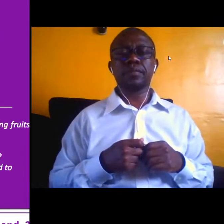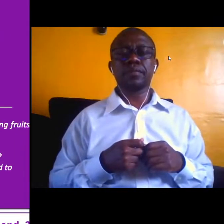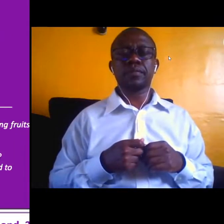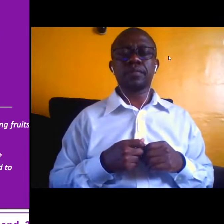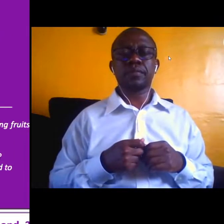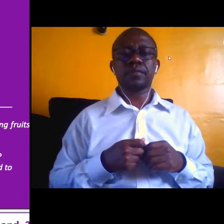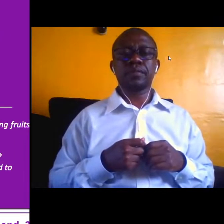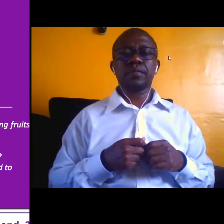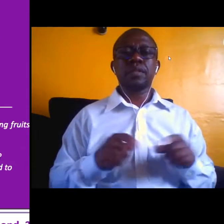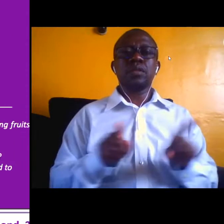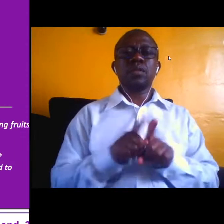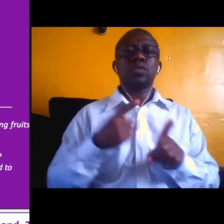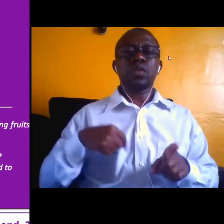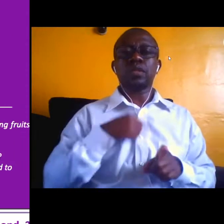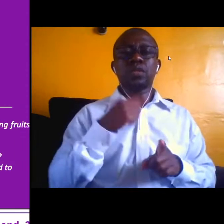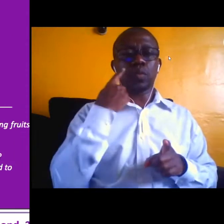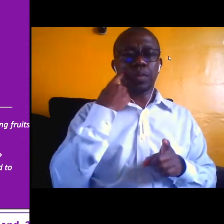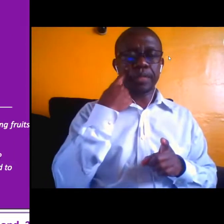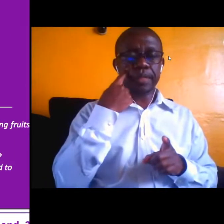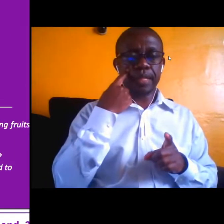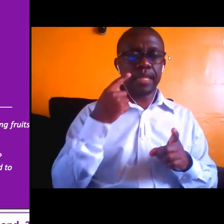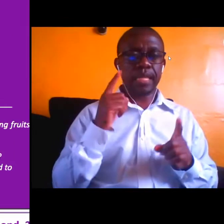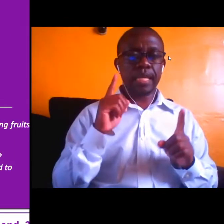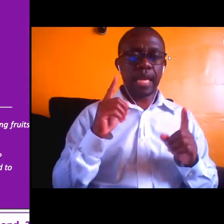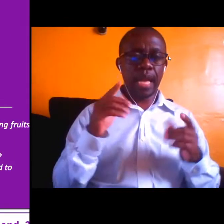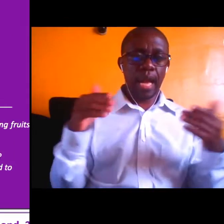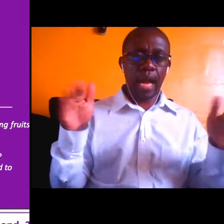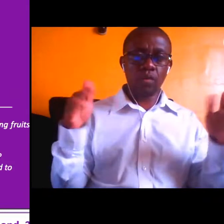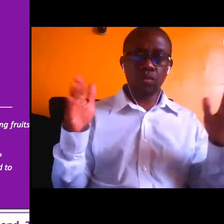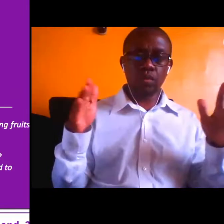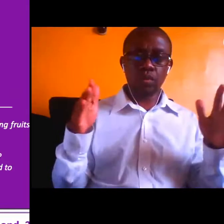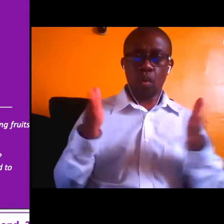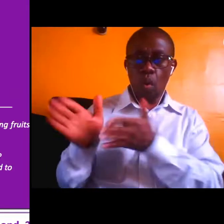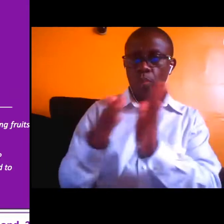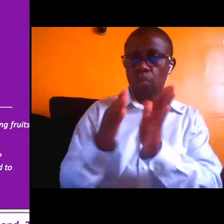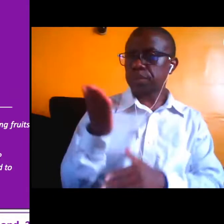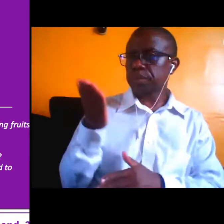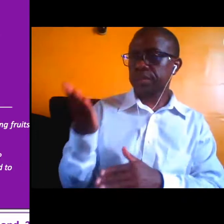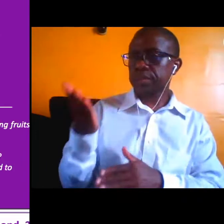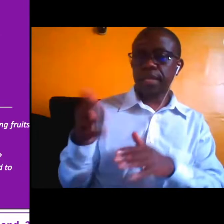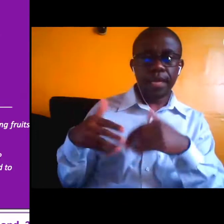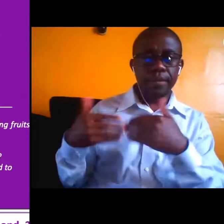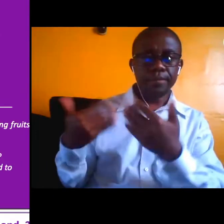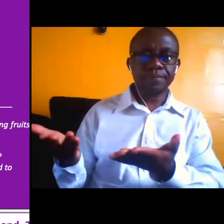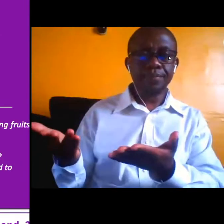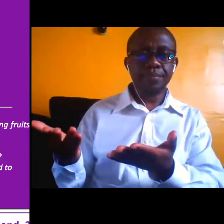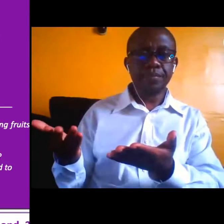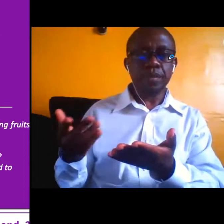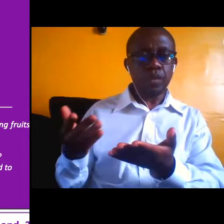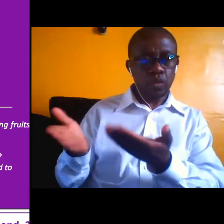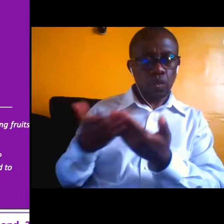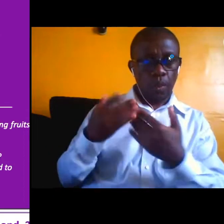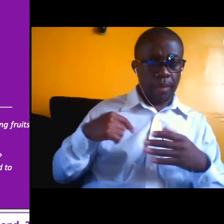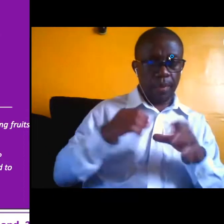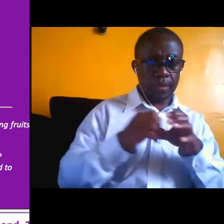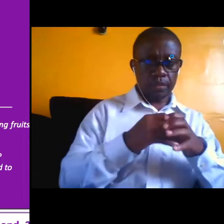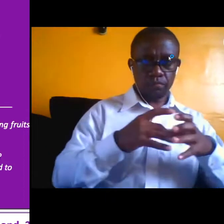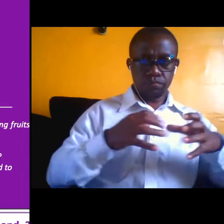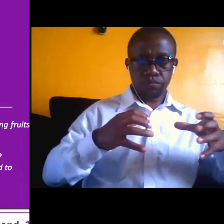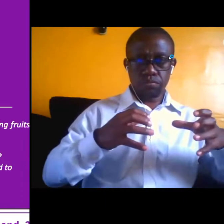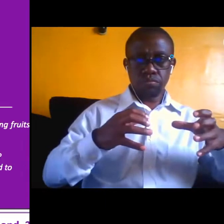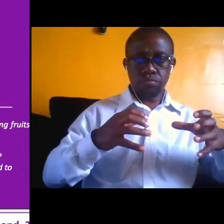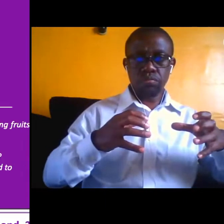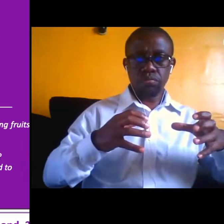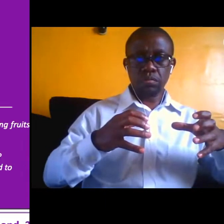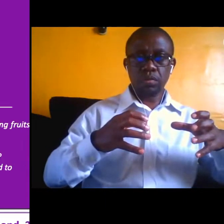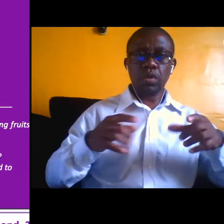We look also externally in terms of what opportunities are there for the CSO Forum to grow, for the CSO Forum to